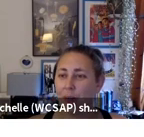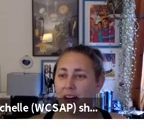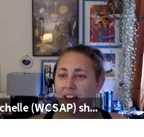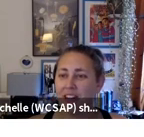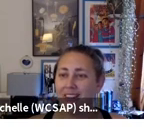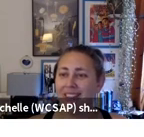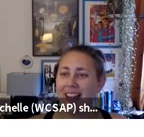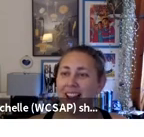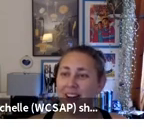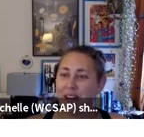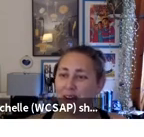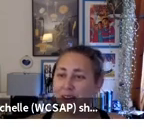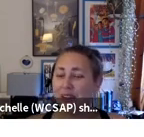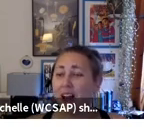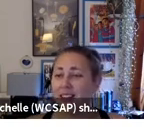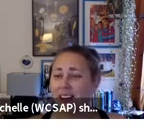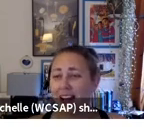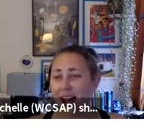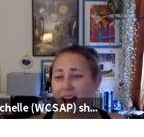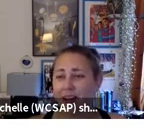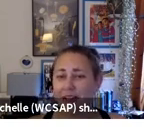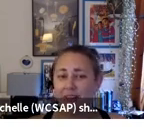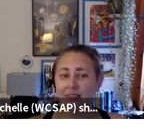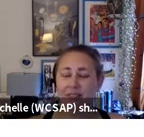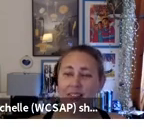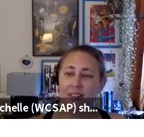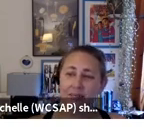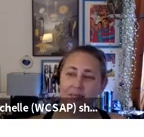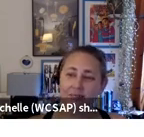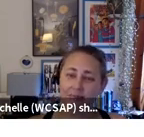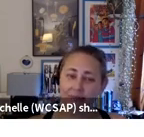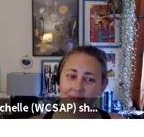the garbage, negative thoughts that I have.